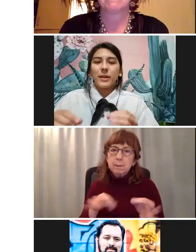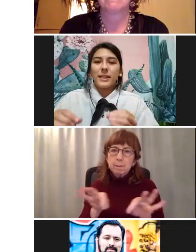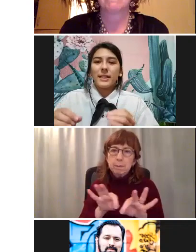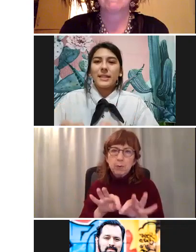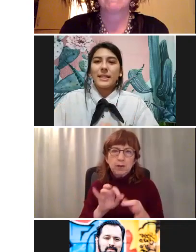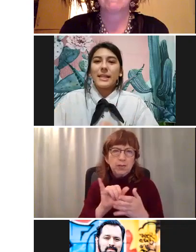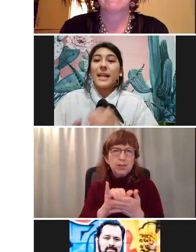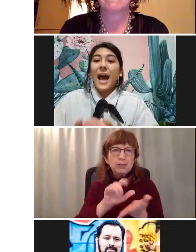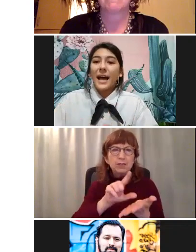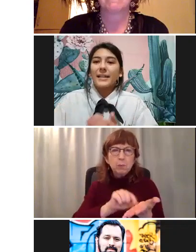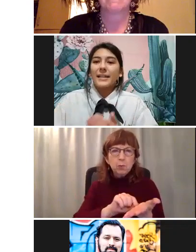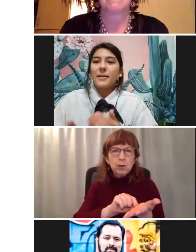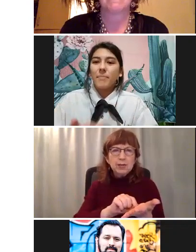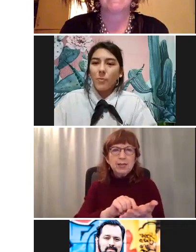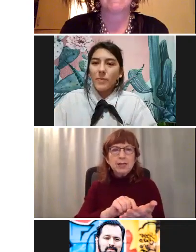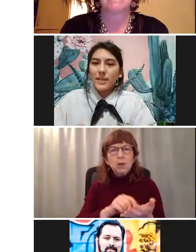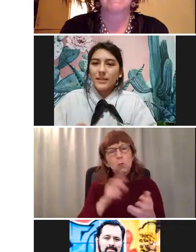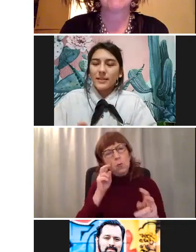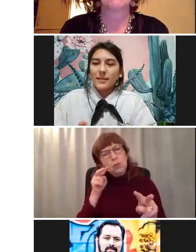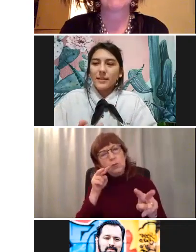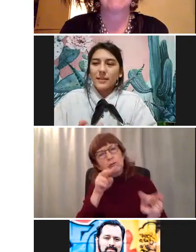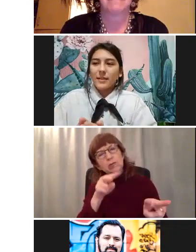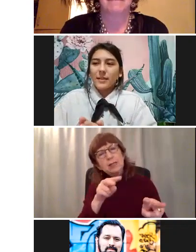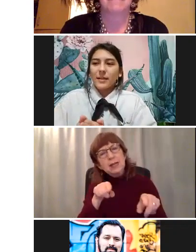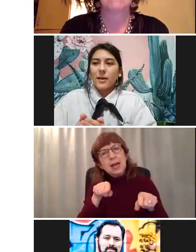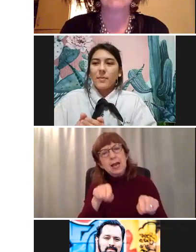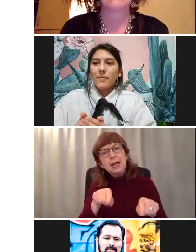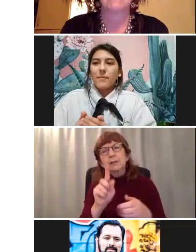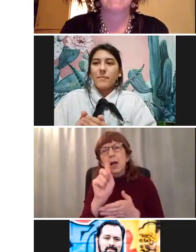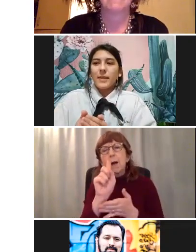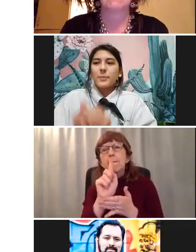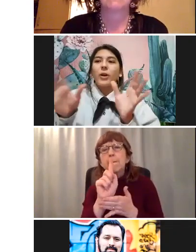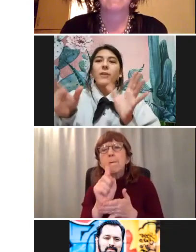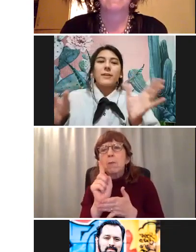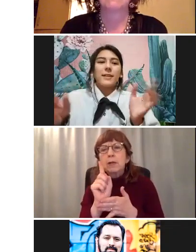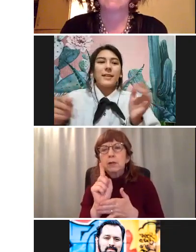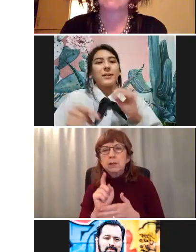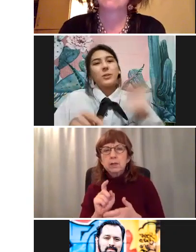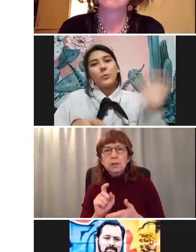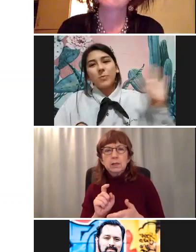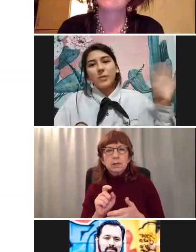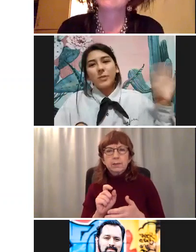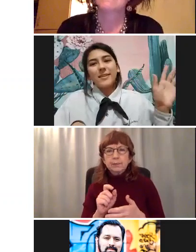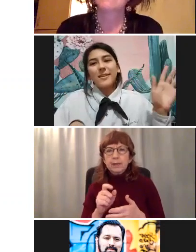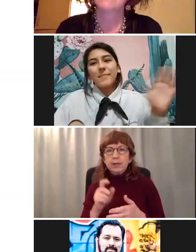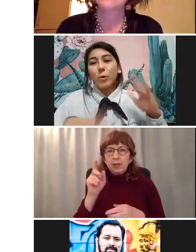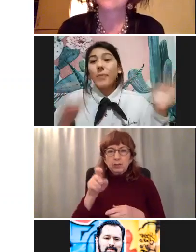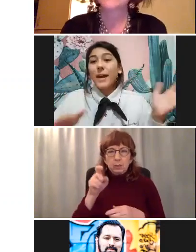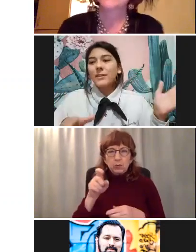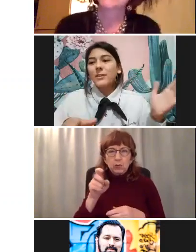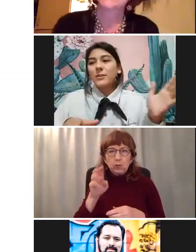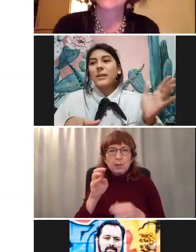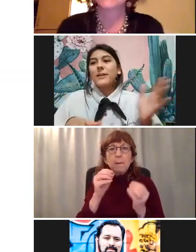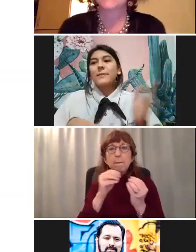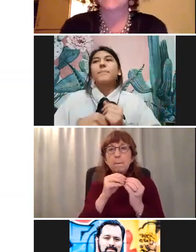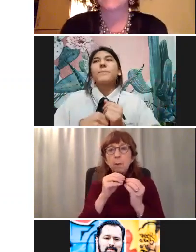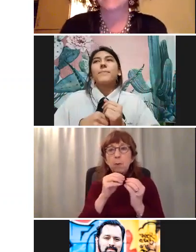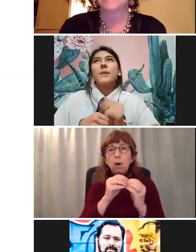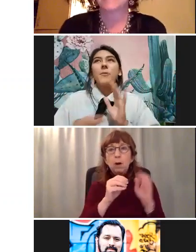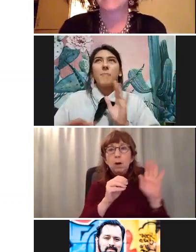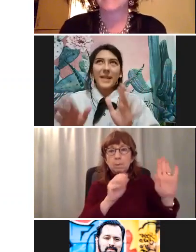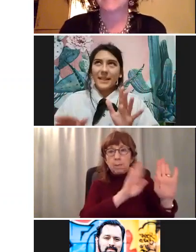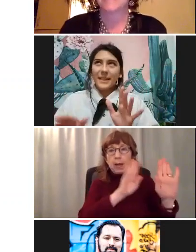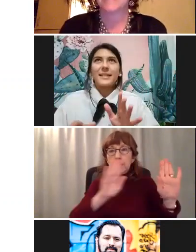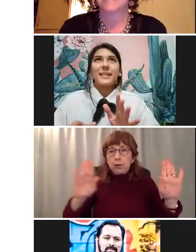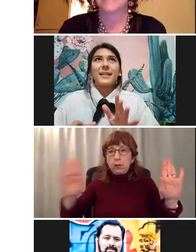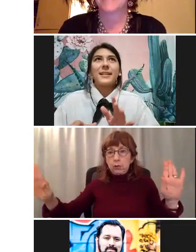this print is seen as a moment. It's part of there's supposed to be more panels to it.